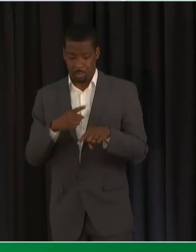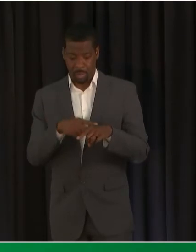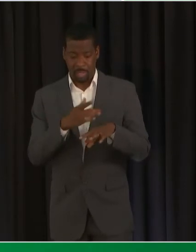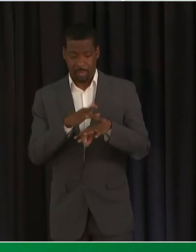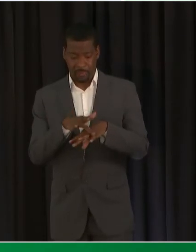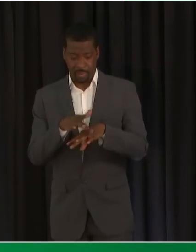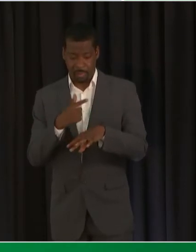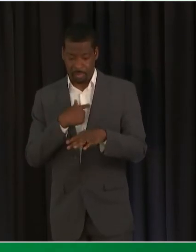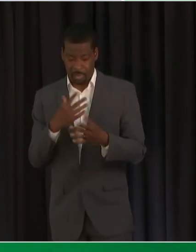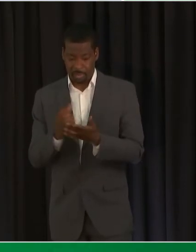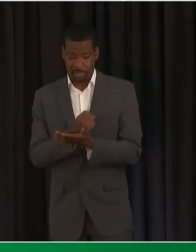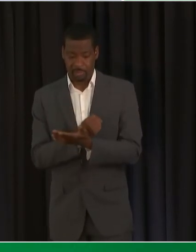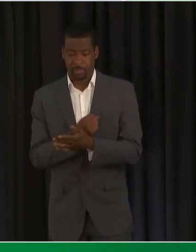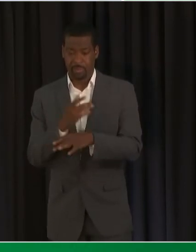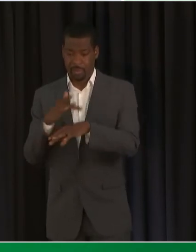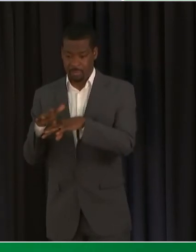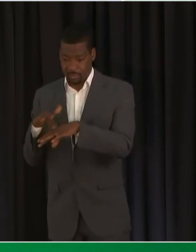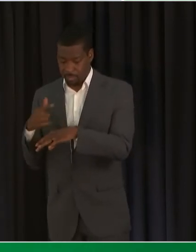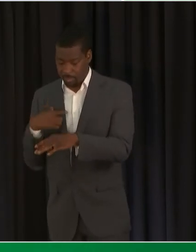available, knowing